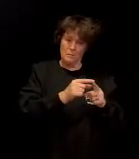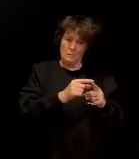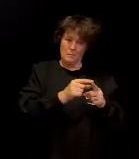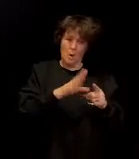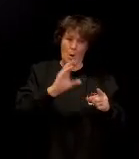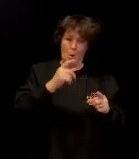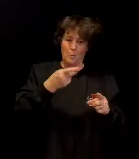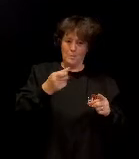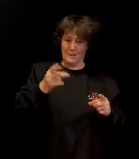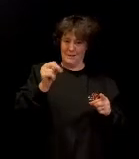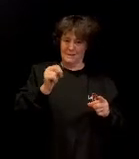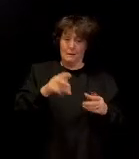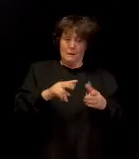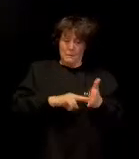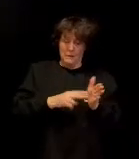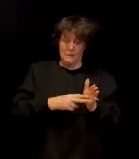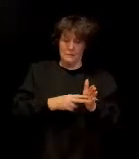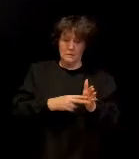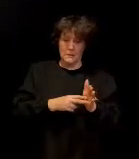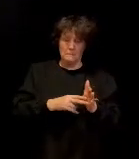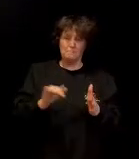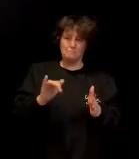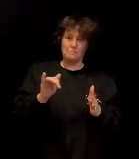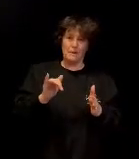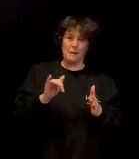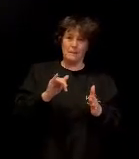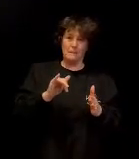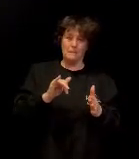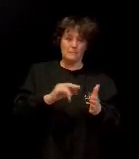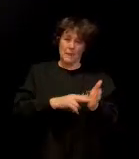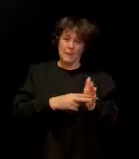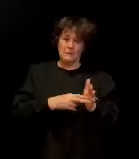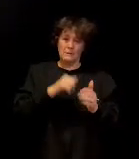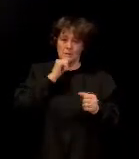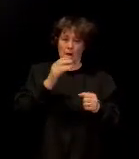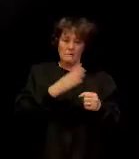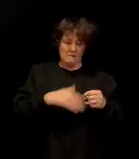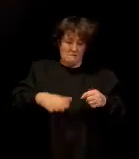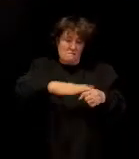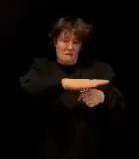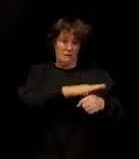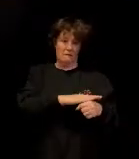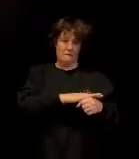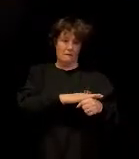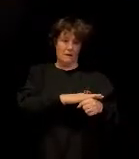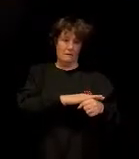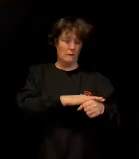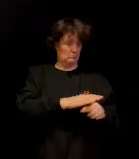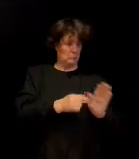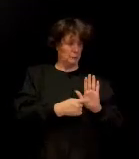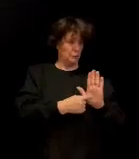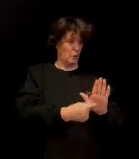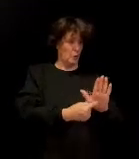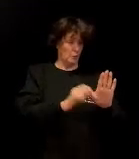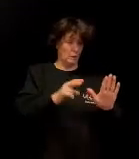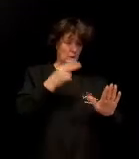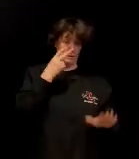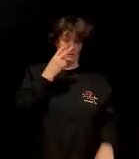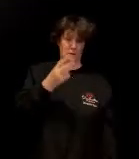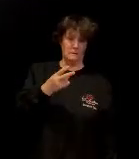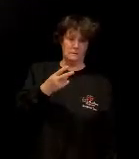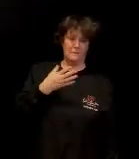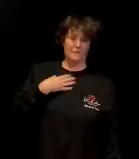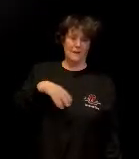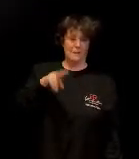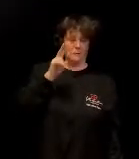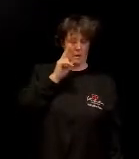means. It also means not covered. It means exposed. So as I